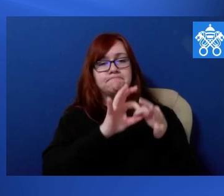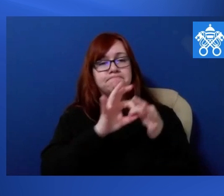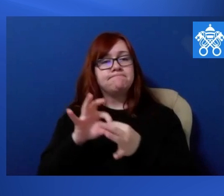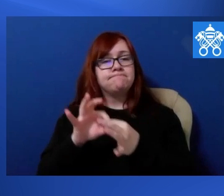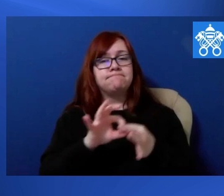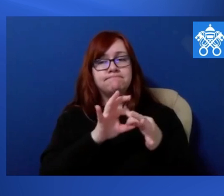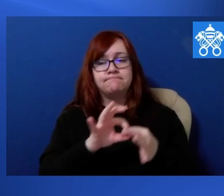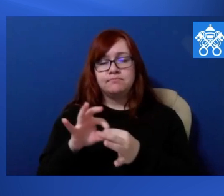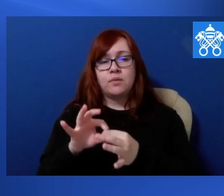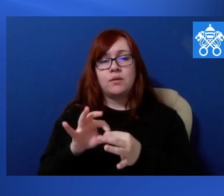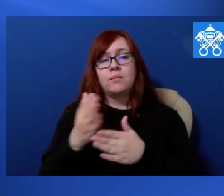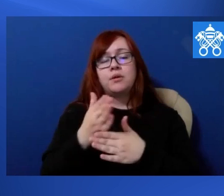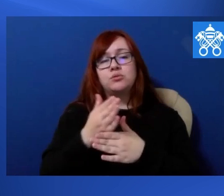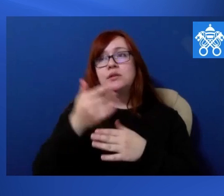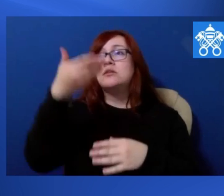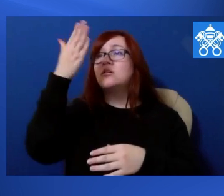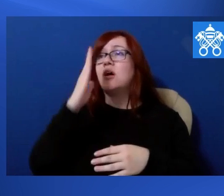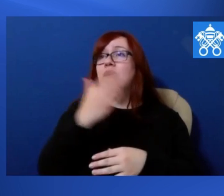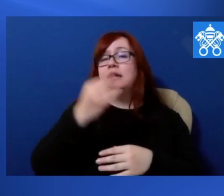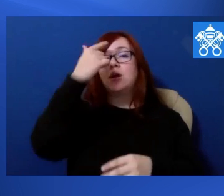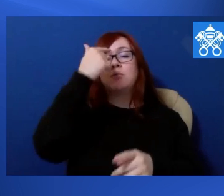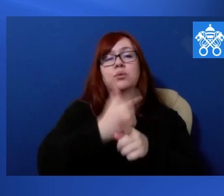and with our brothers and sisters.